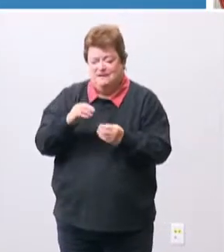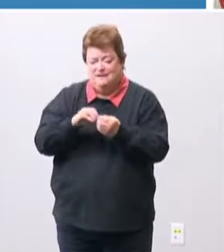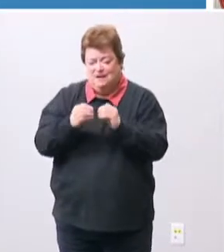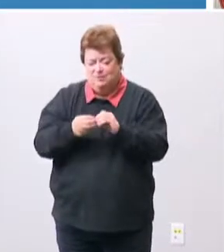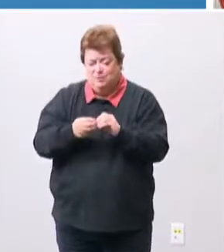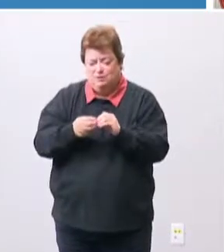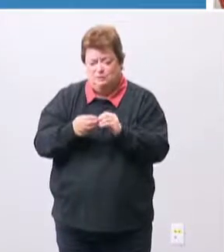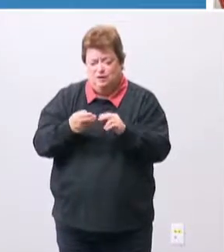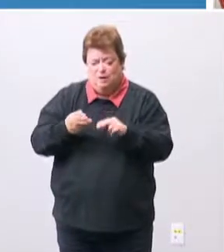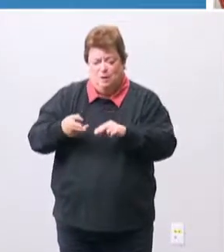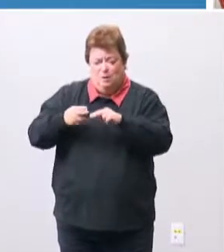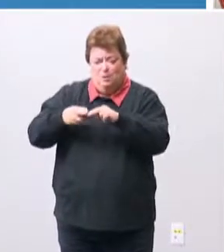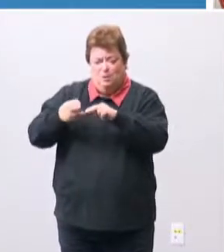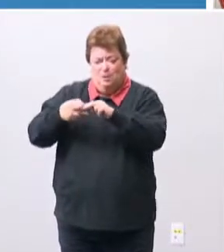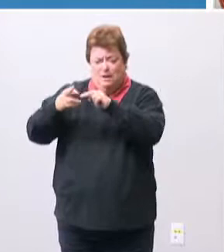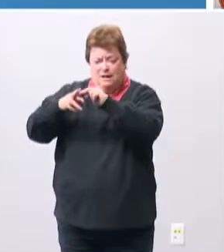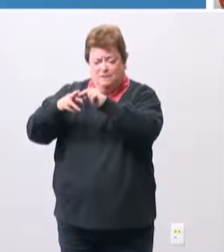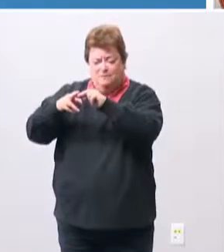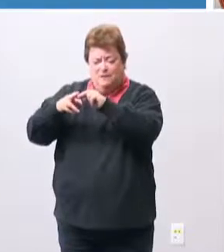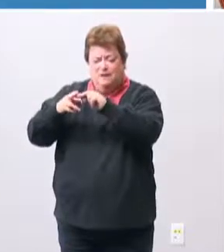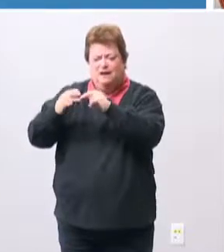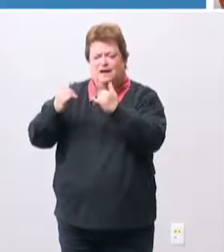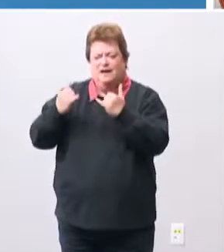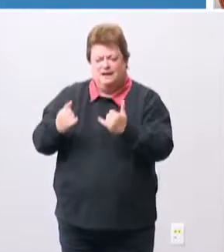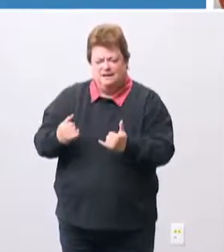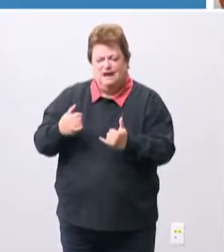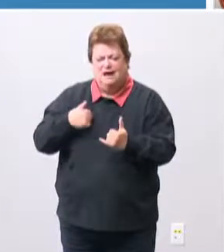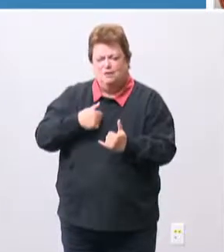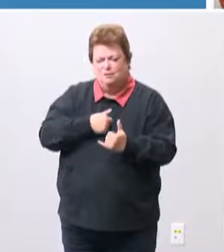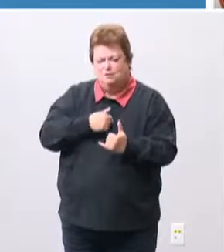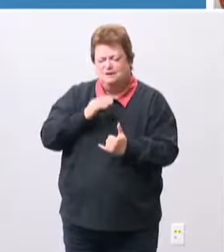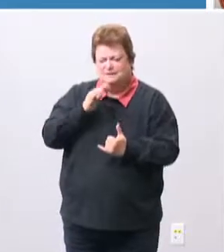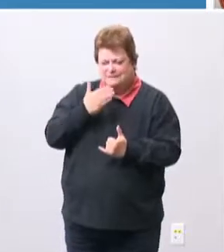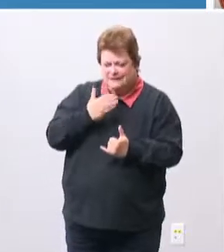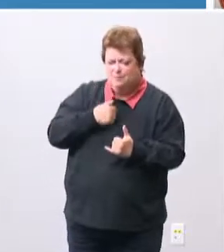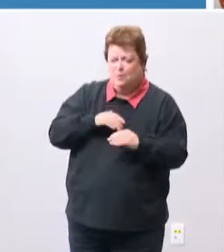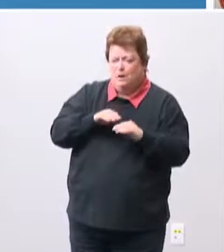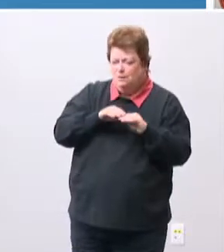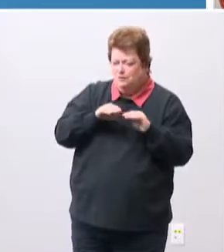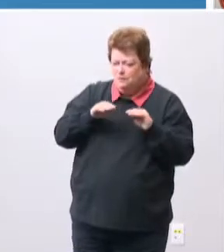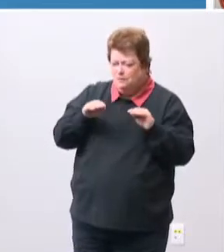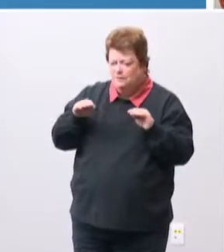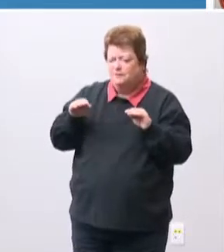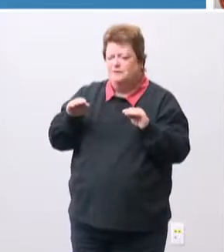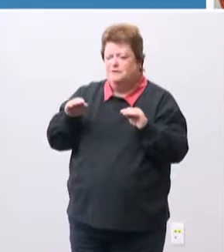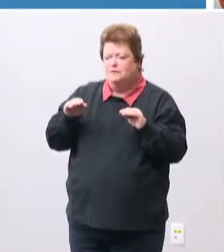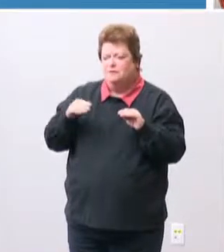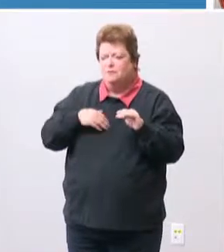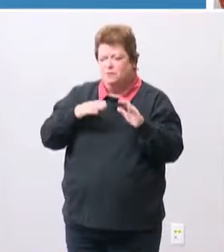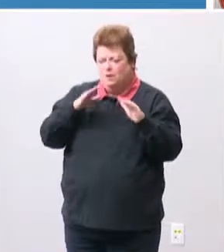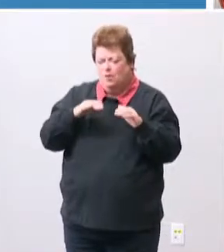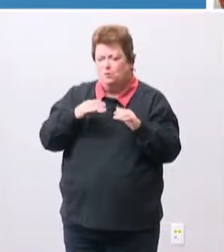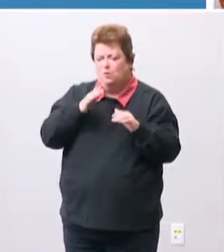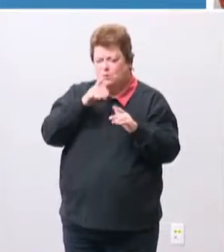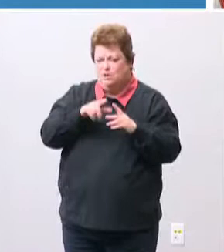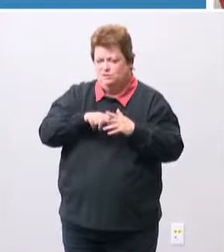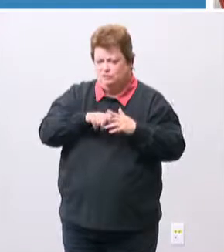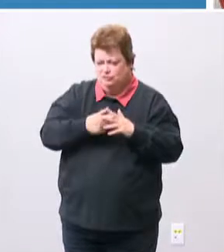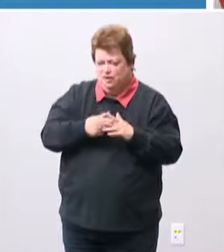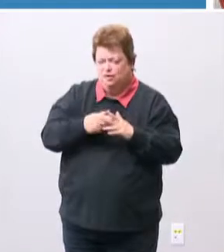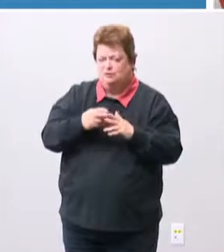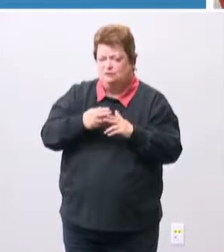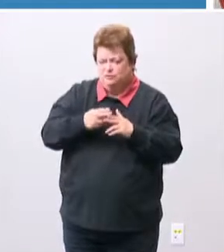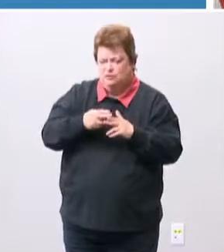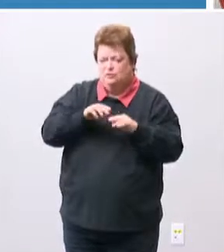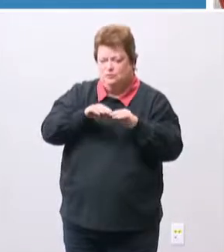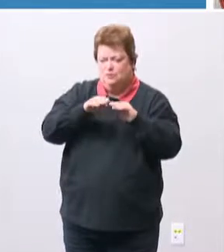And right now we seem to be climbing a little bit. We're hoping we're going to have a quick downward trend